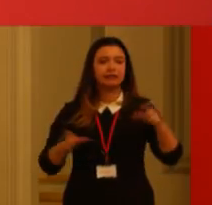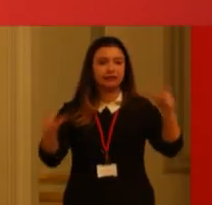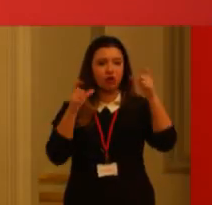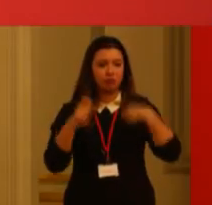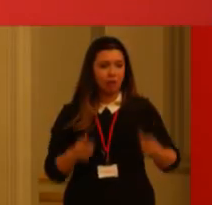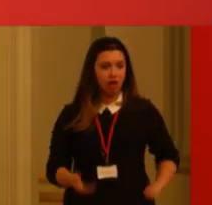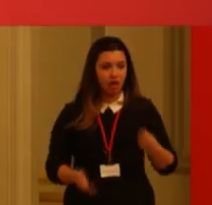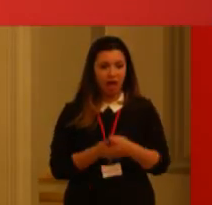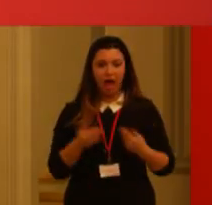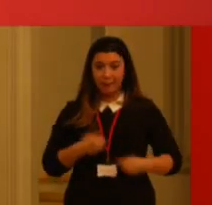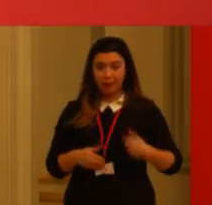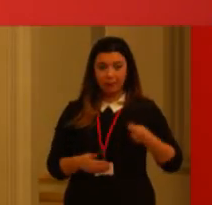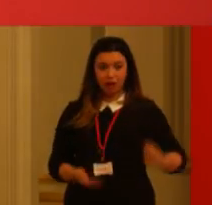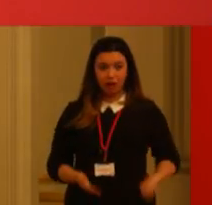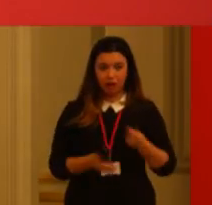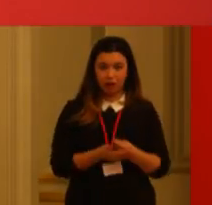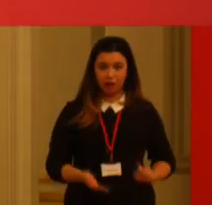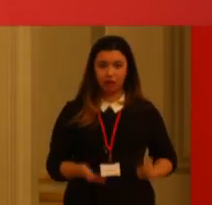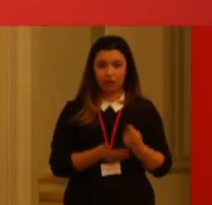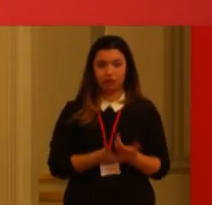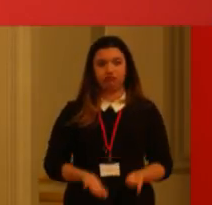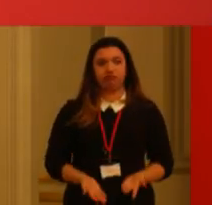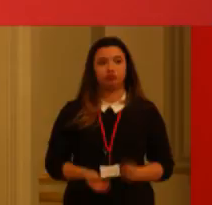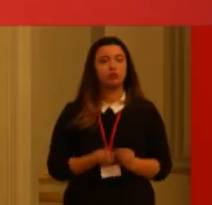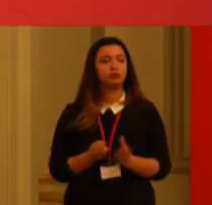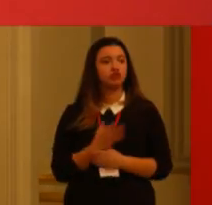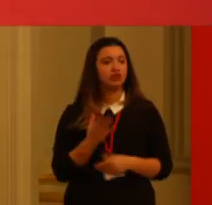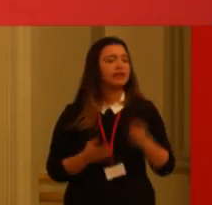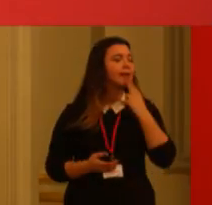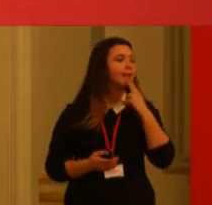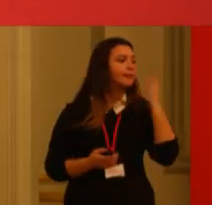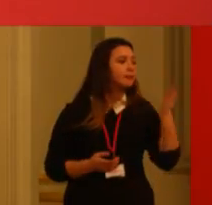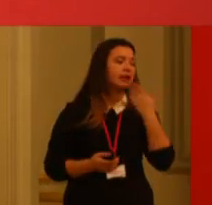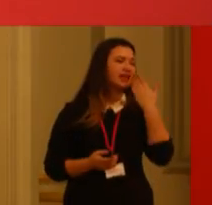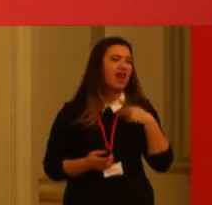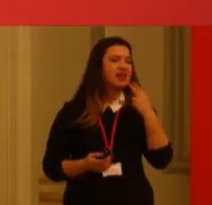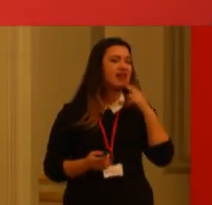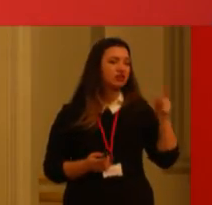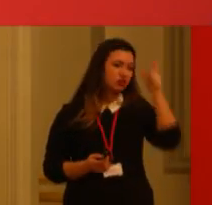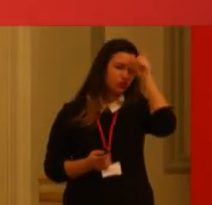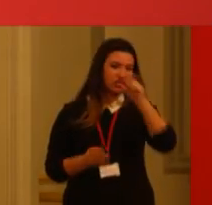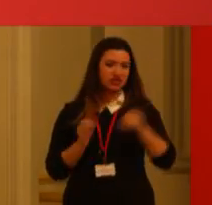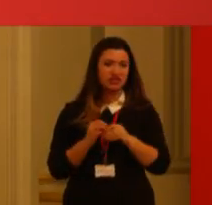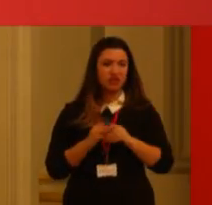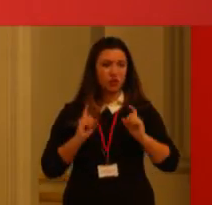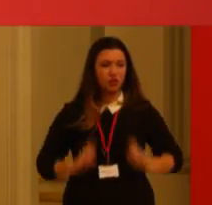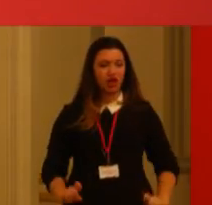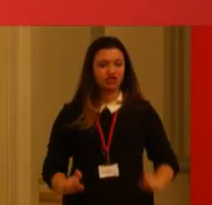surgeries. Hardly any of these surgeries are afforded or reimbursed by the